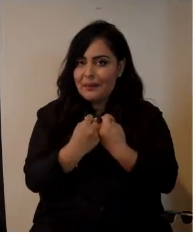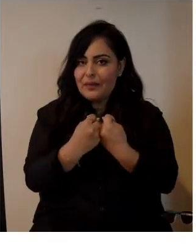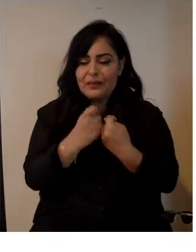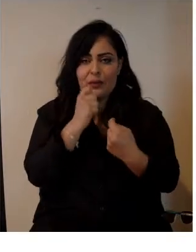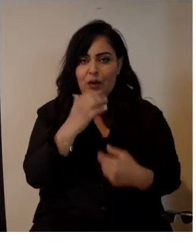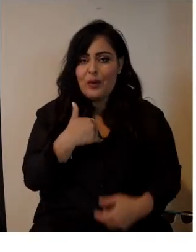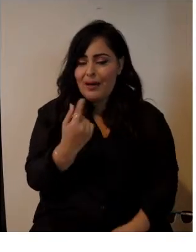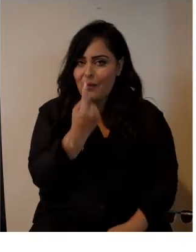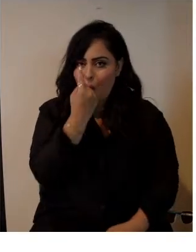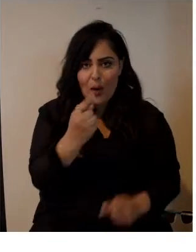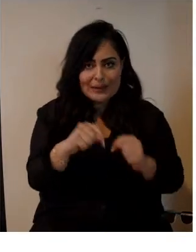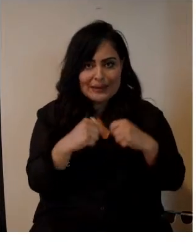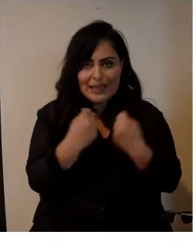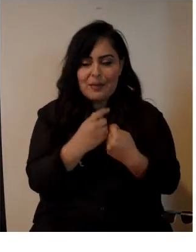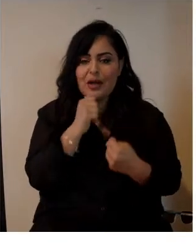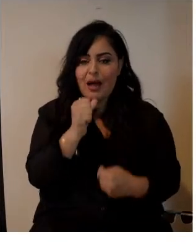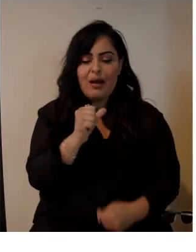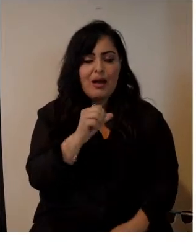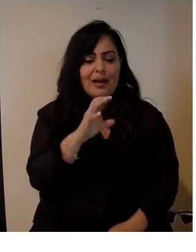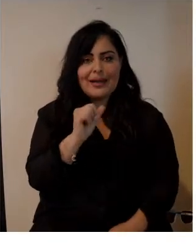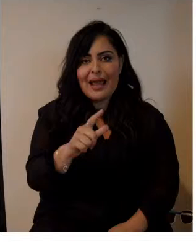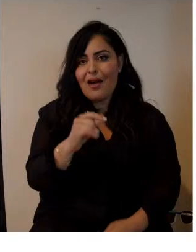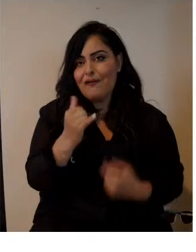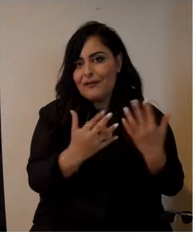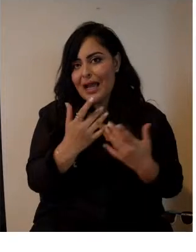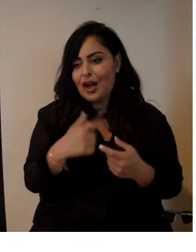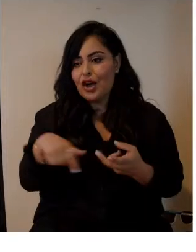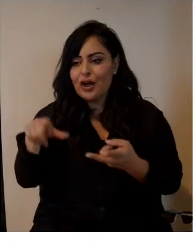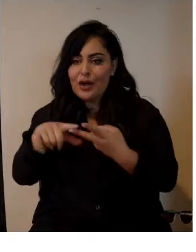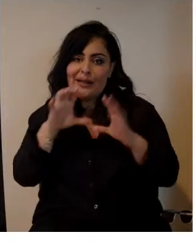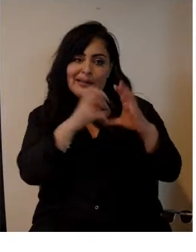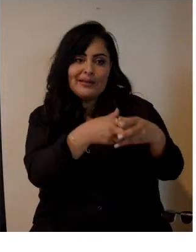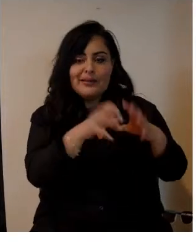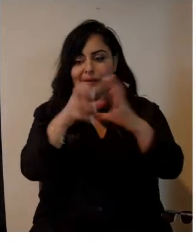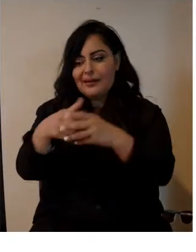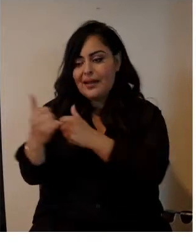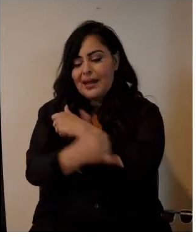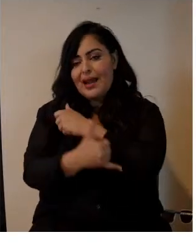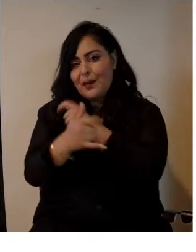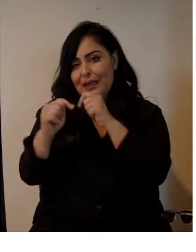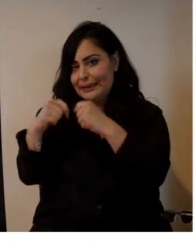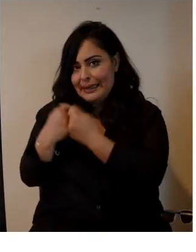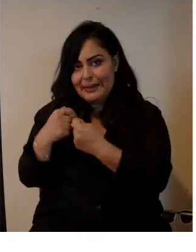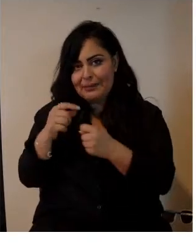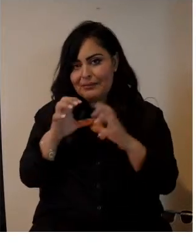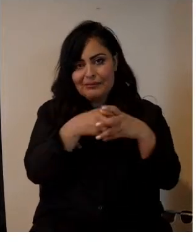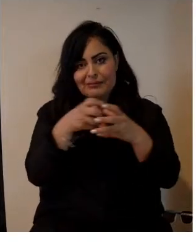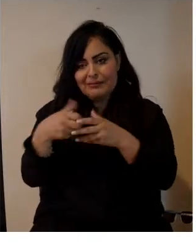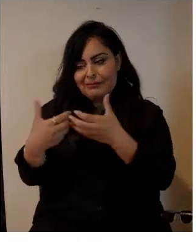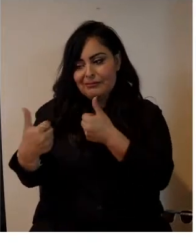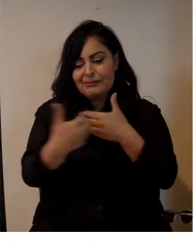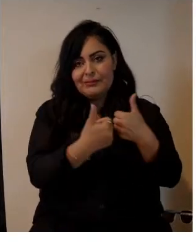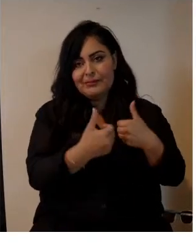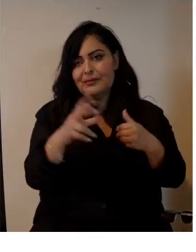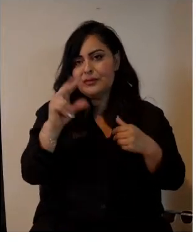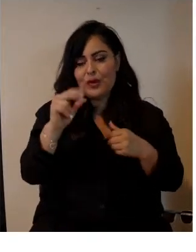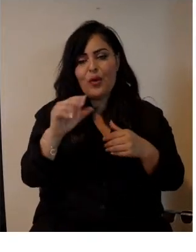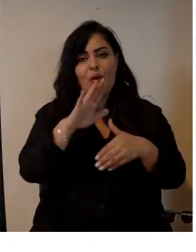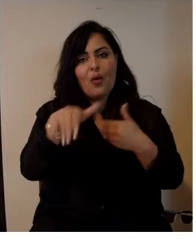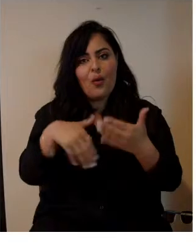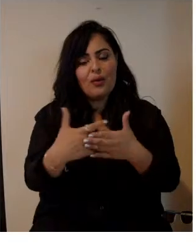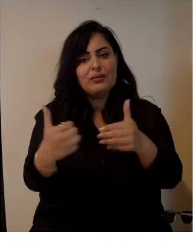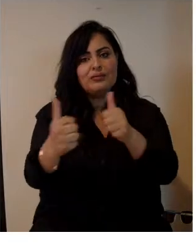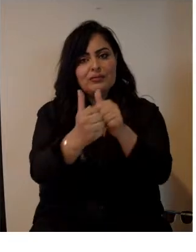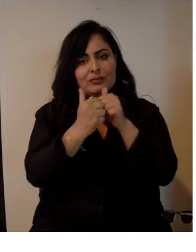team. There's no CAL FIRE team, there's no Forest Service team, there's no county team. Right now it's one team that has